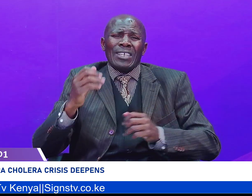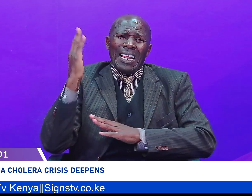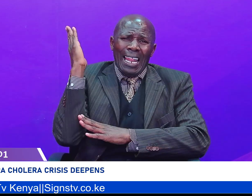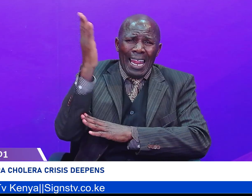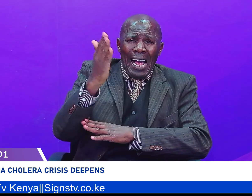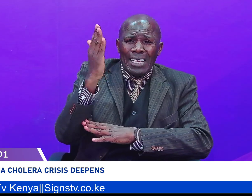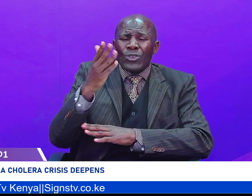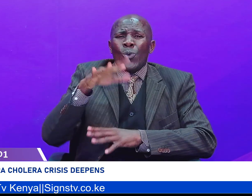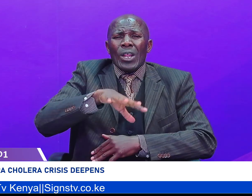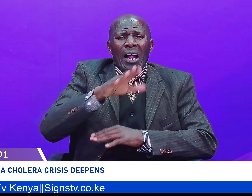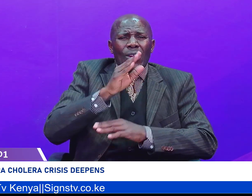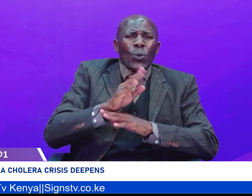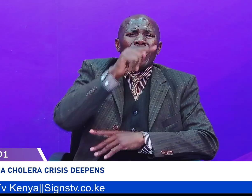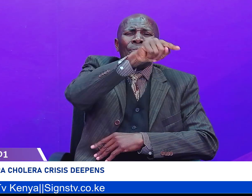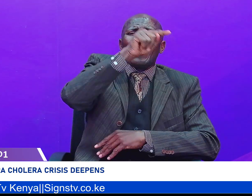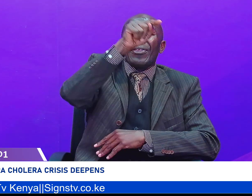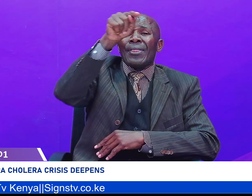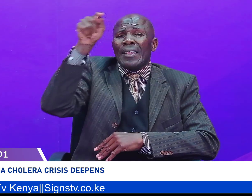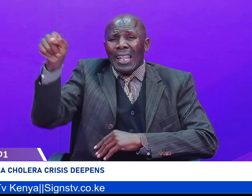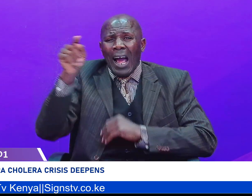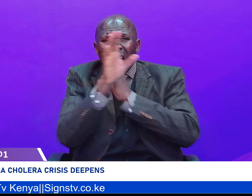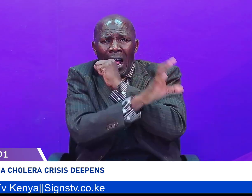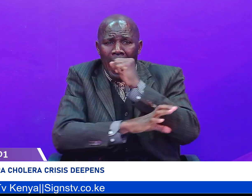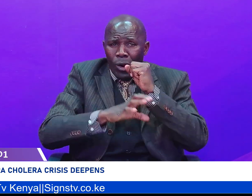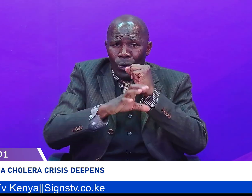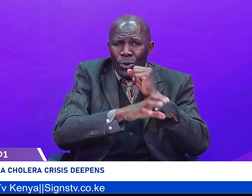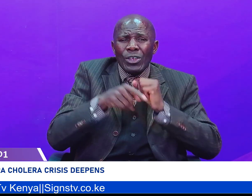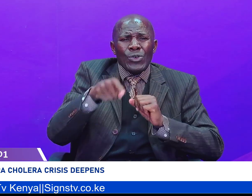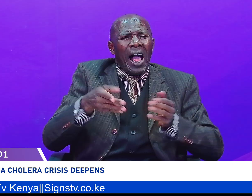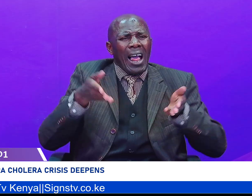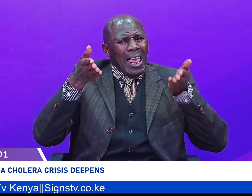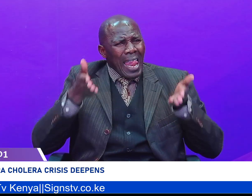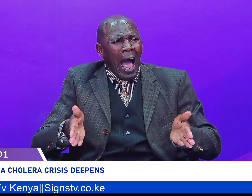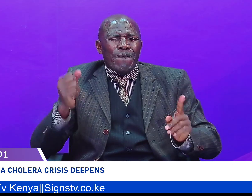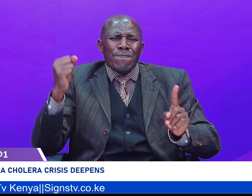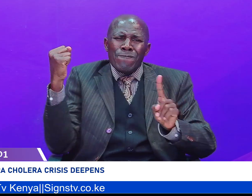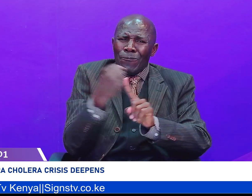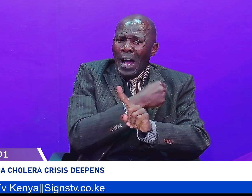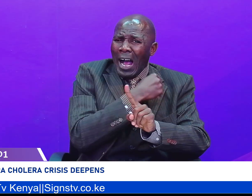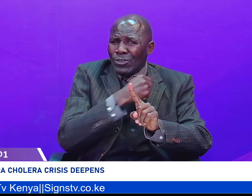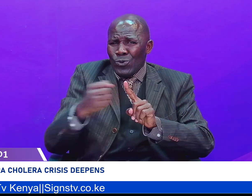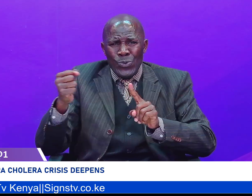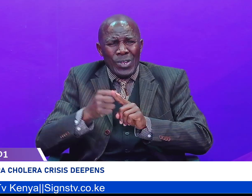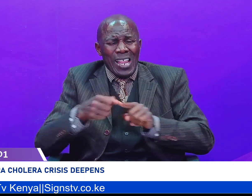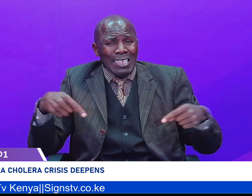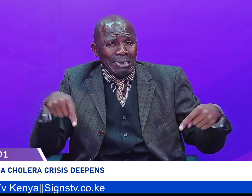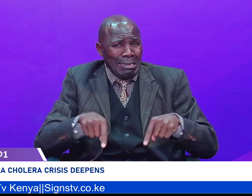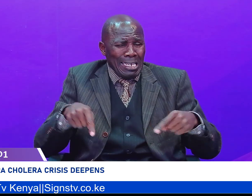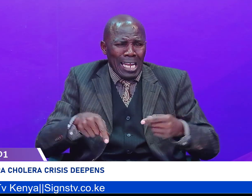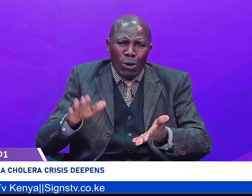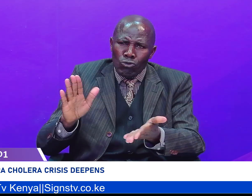5. Health facilities across the county are now grappling with a sharp surge in new cases,